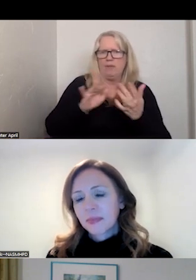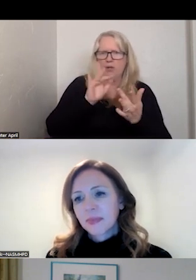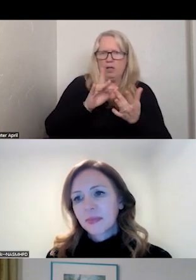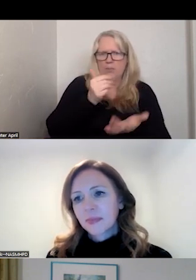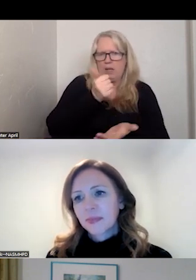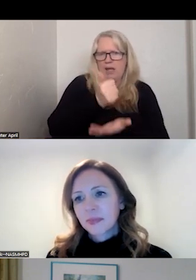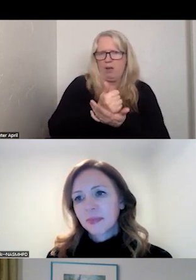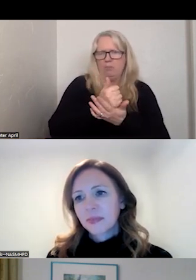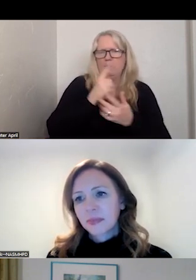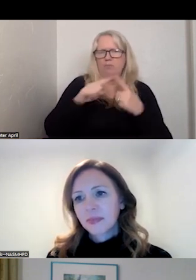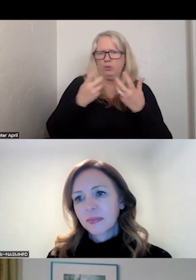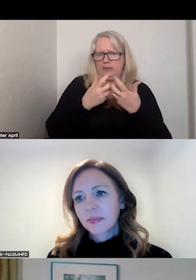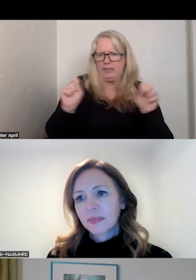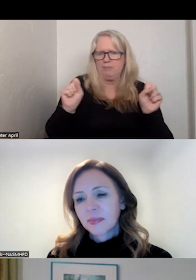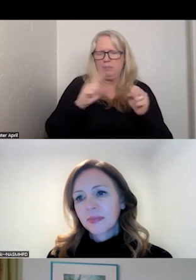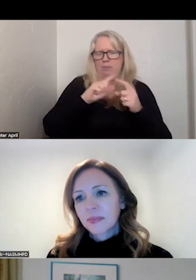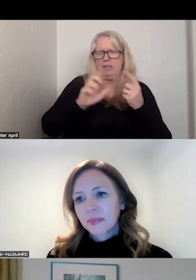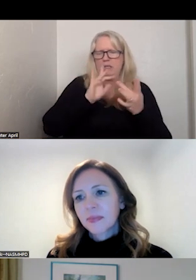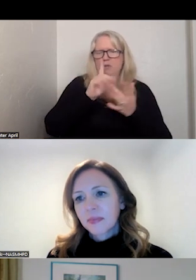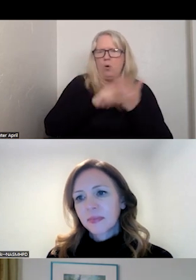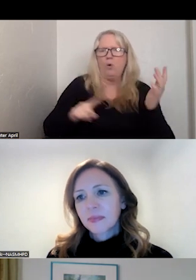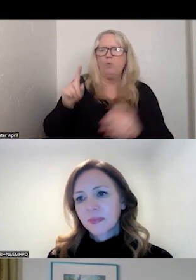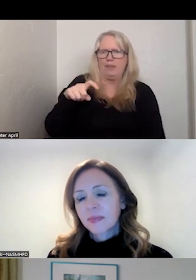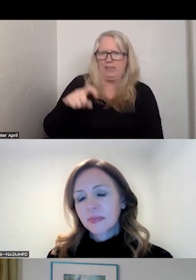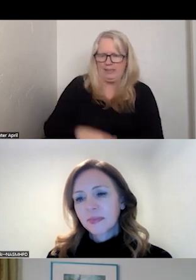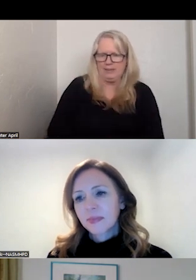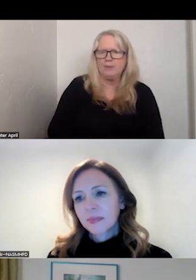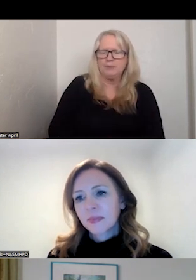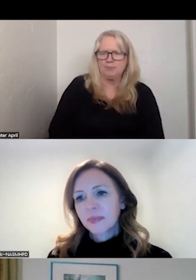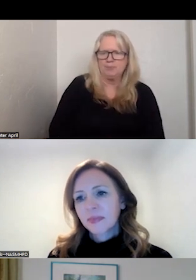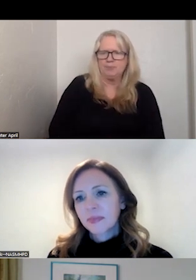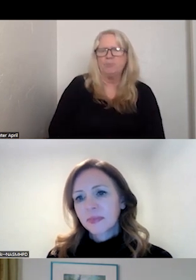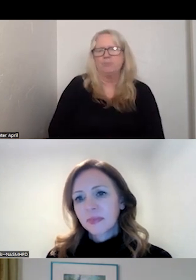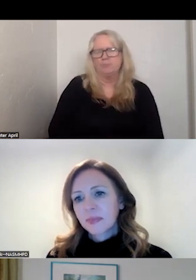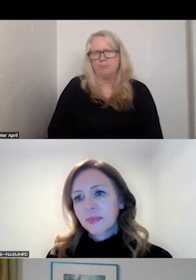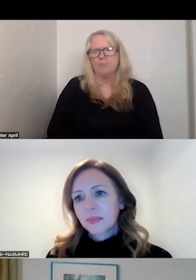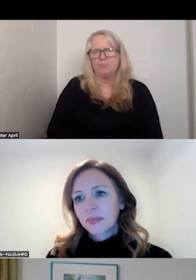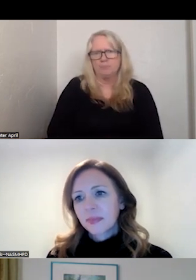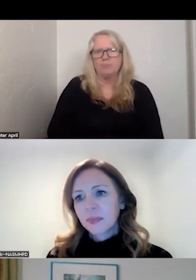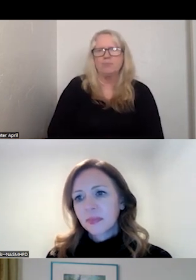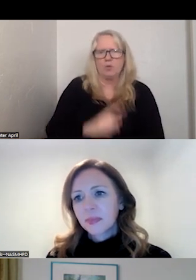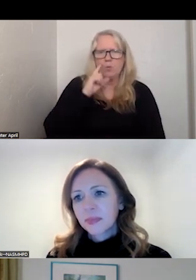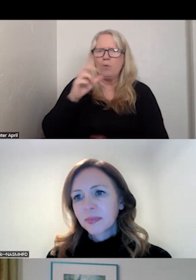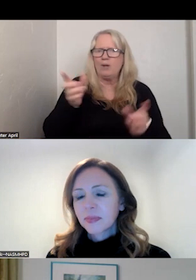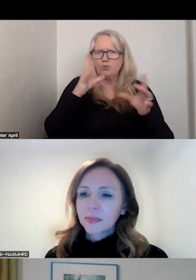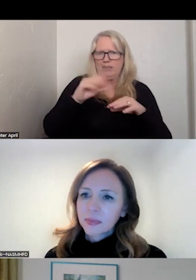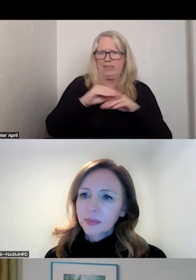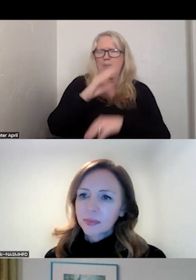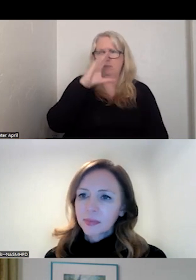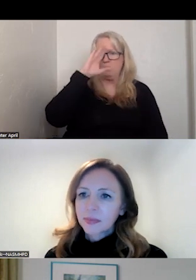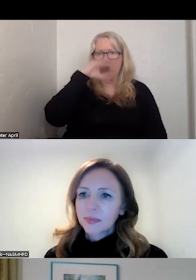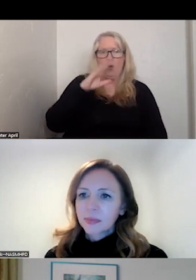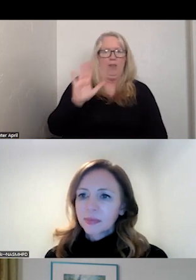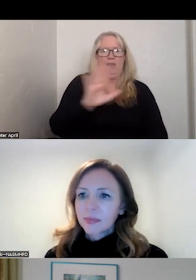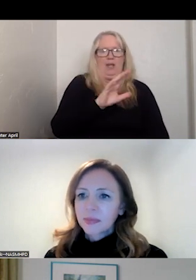with maintaining safety and getting connected with what they need. While crisis counselors know that the work they do